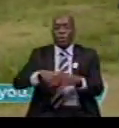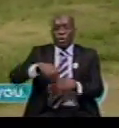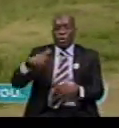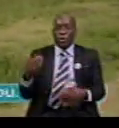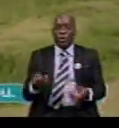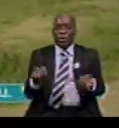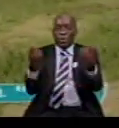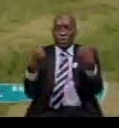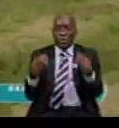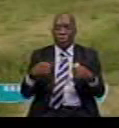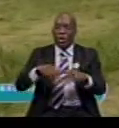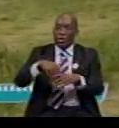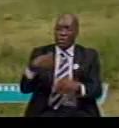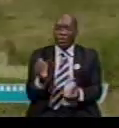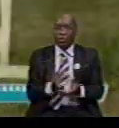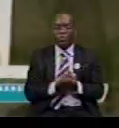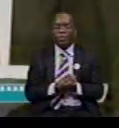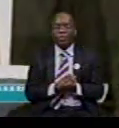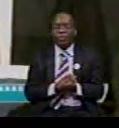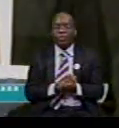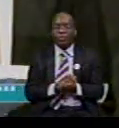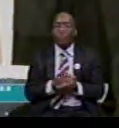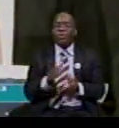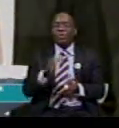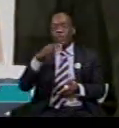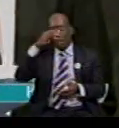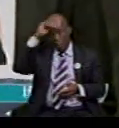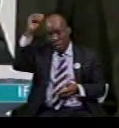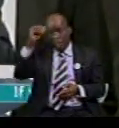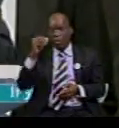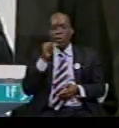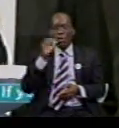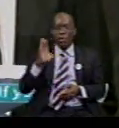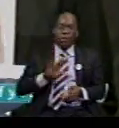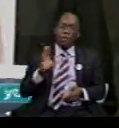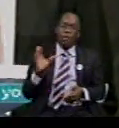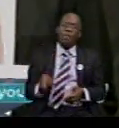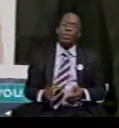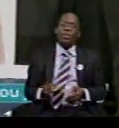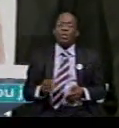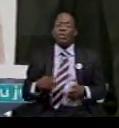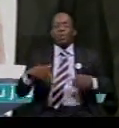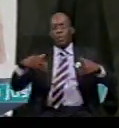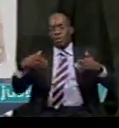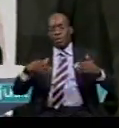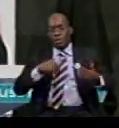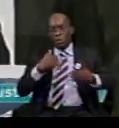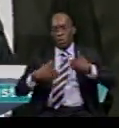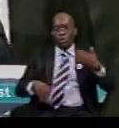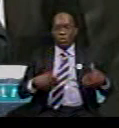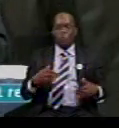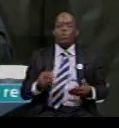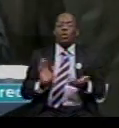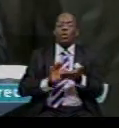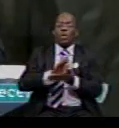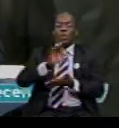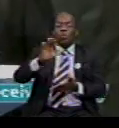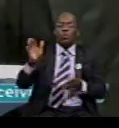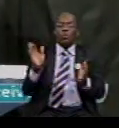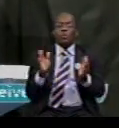be coming out, please. Men, women, youth, campus students, young